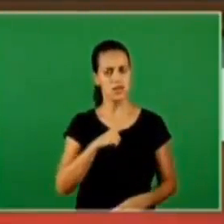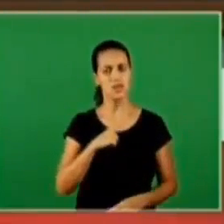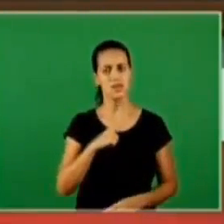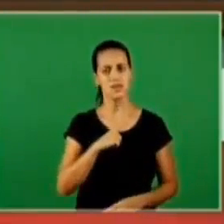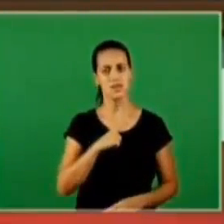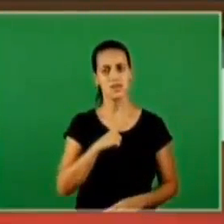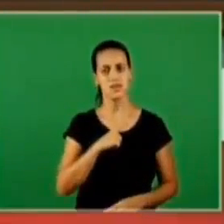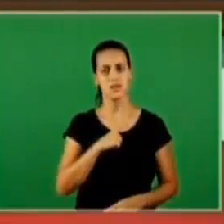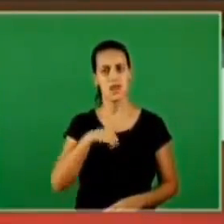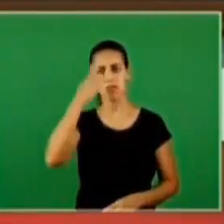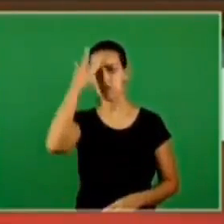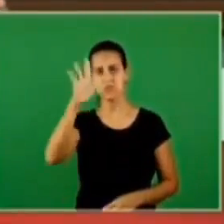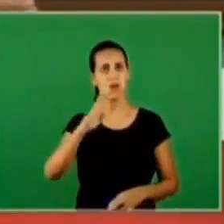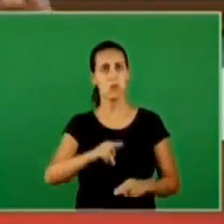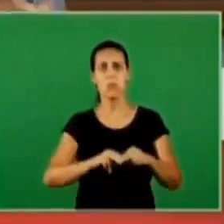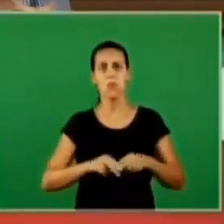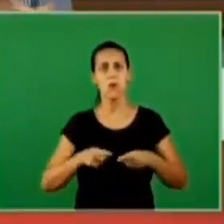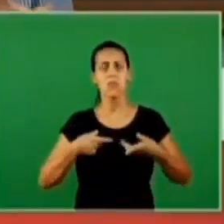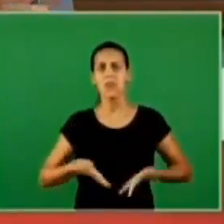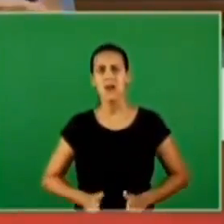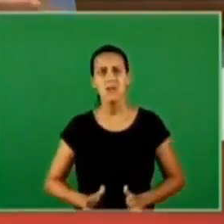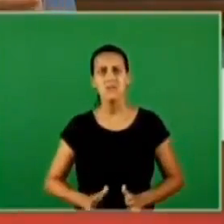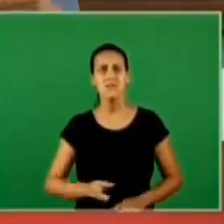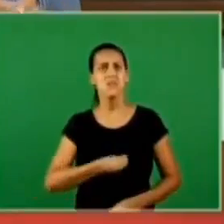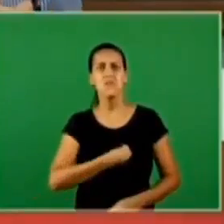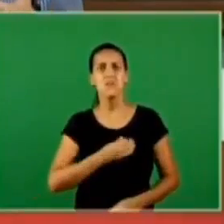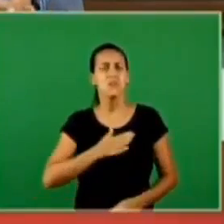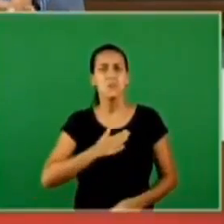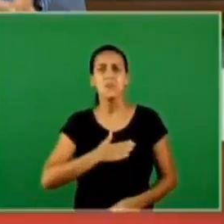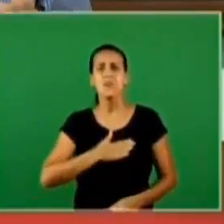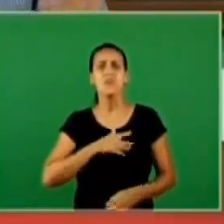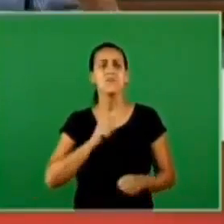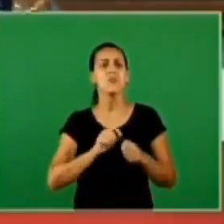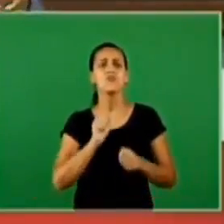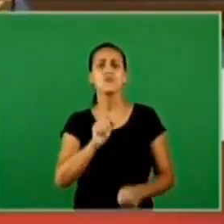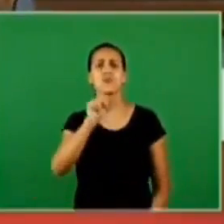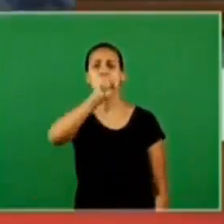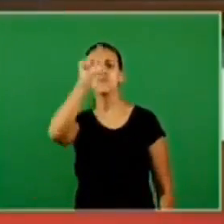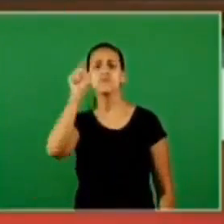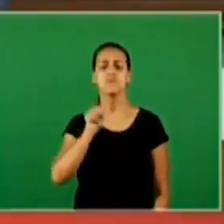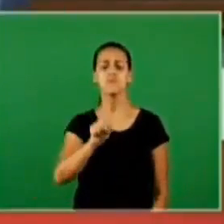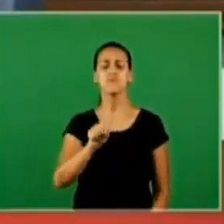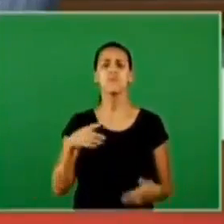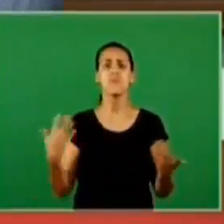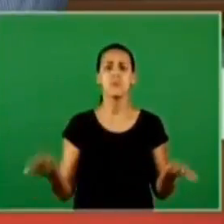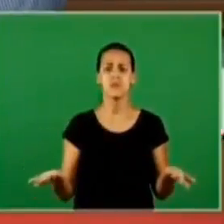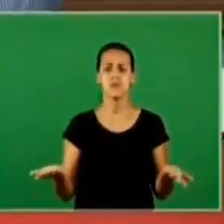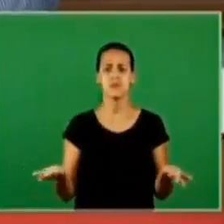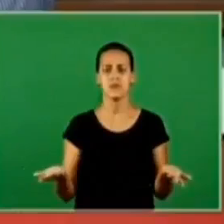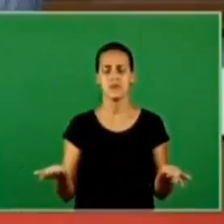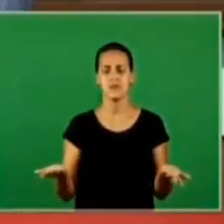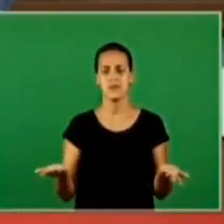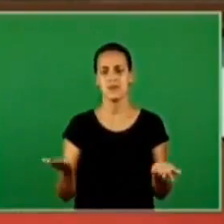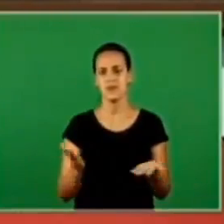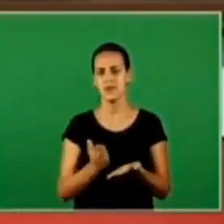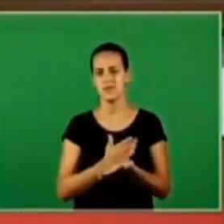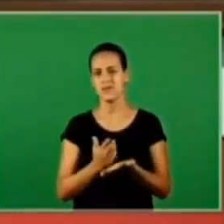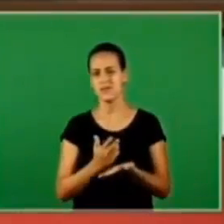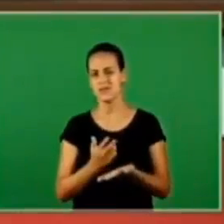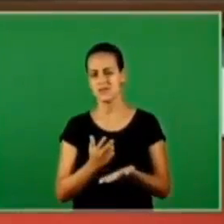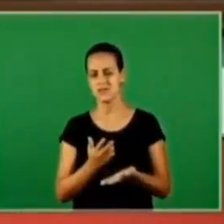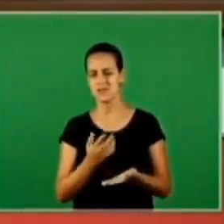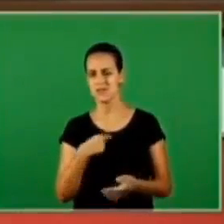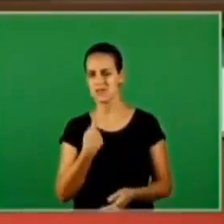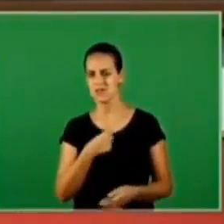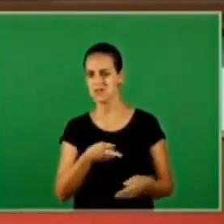moments. They don't know why they are born, they don't know why they are alive, and they don't know why they die. And when you